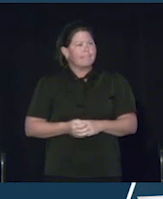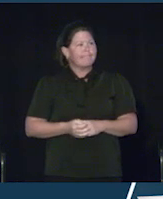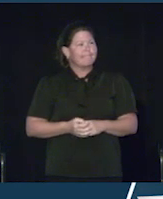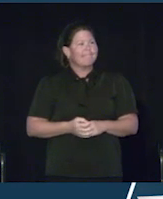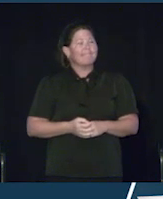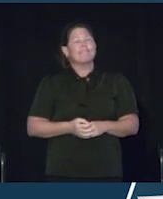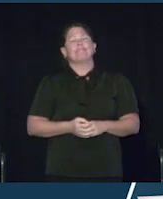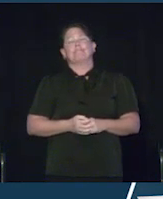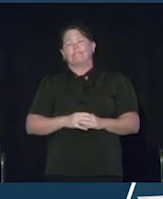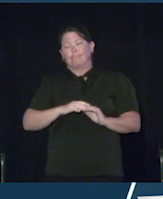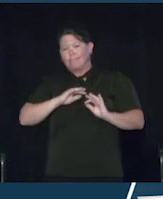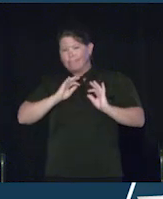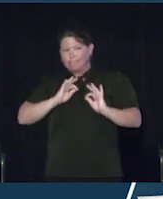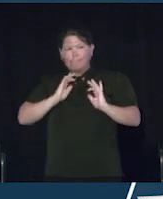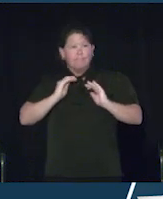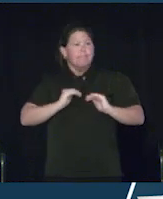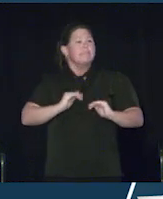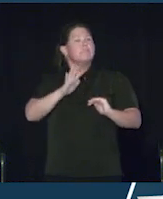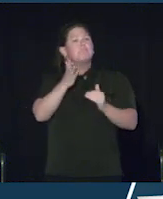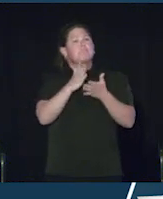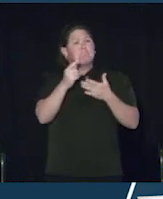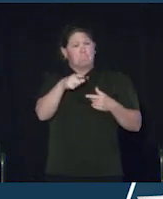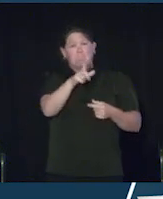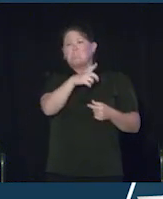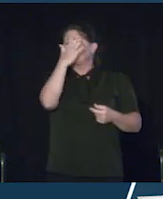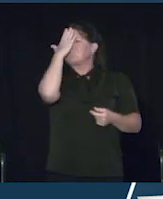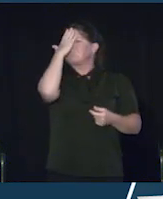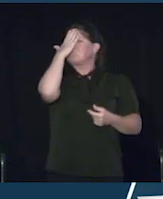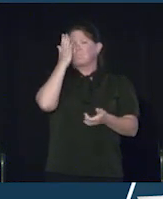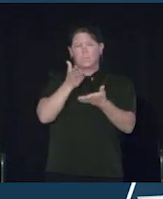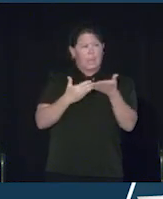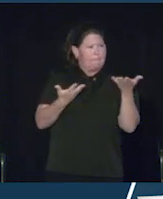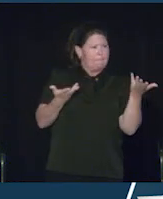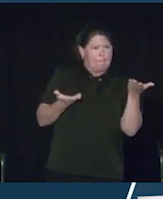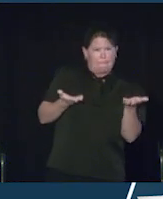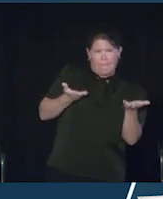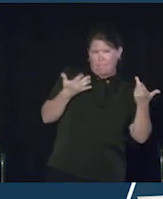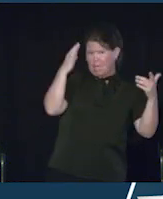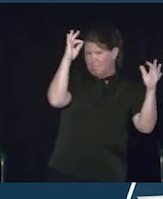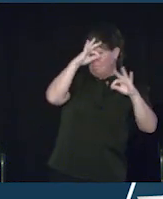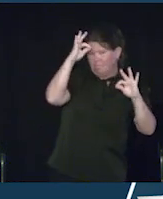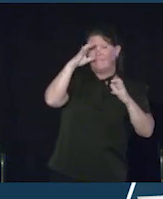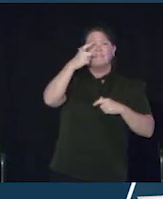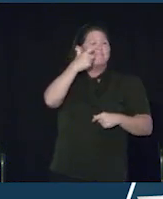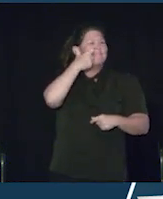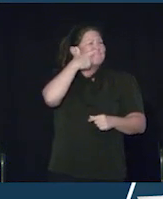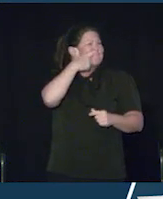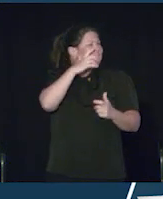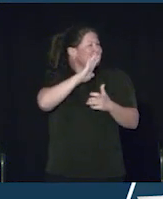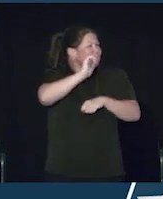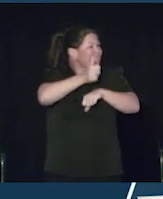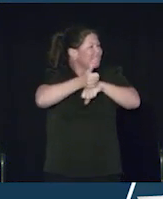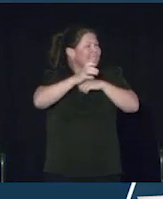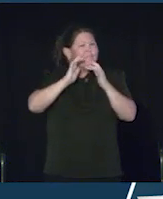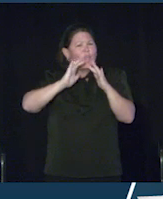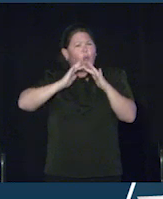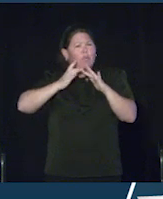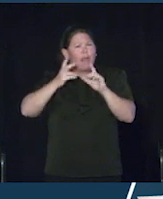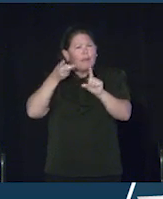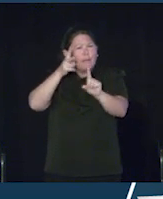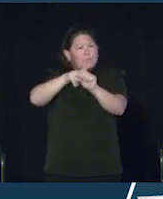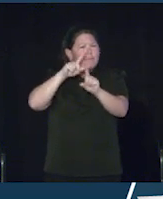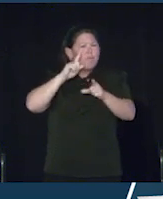Awesome. So some of you may know, some of you may not know, but we recently launched an online application system for services in December